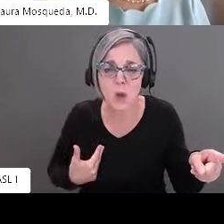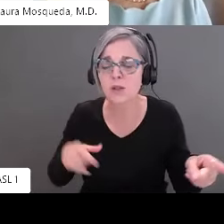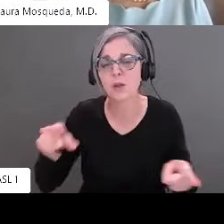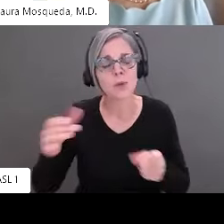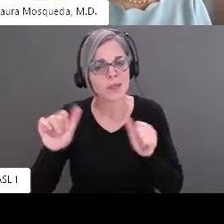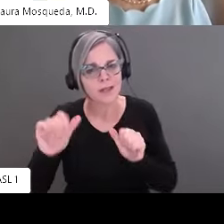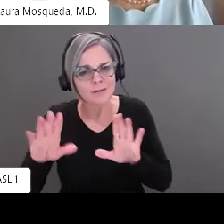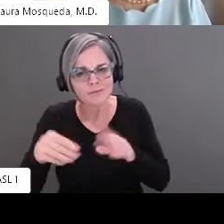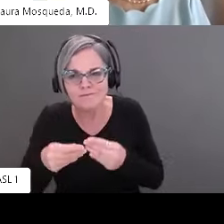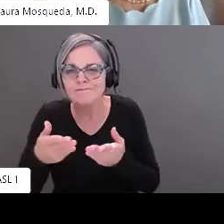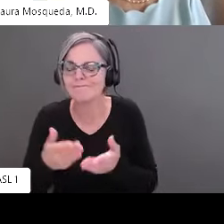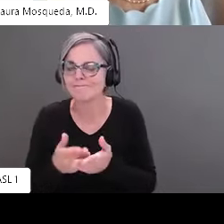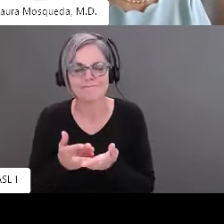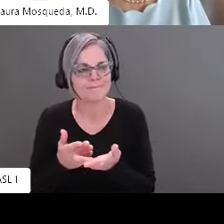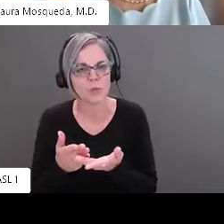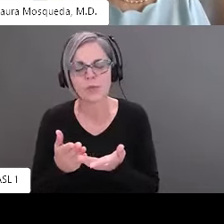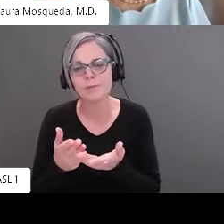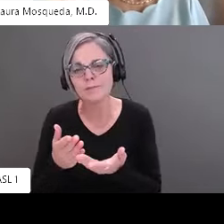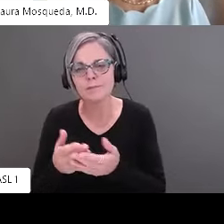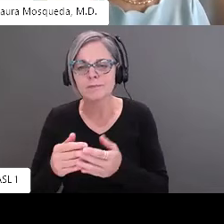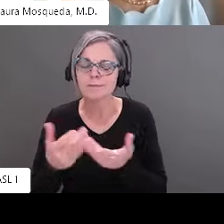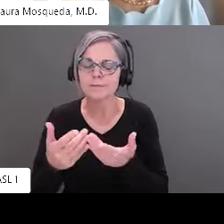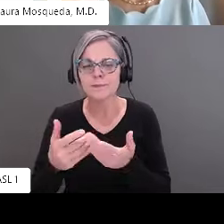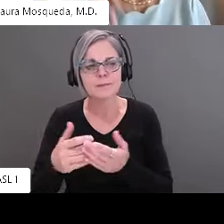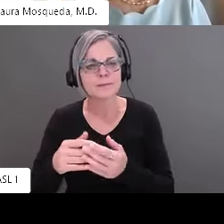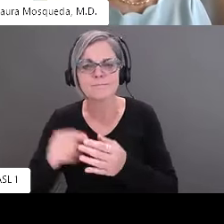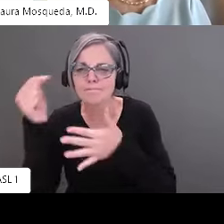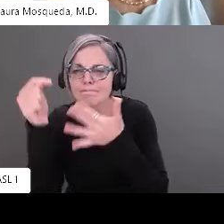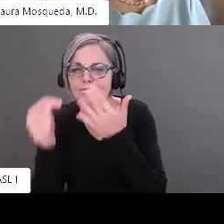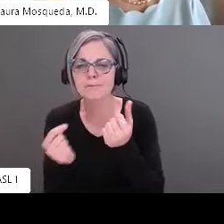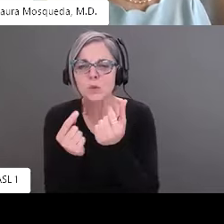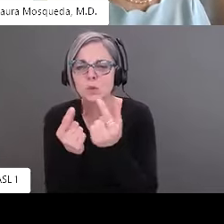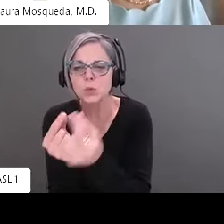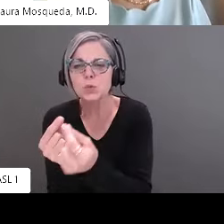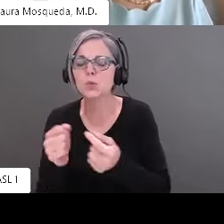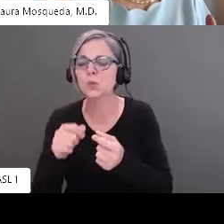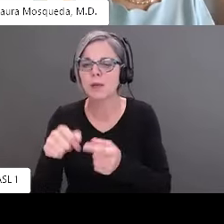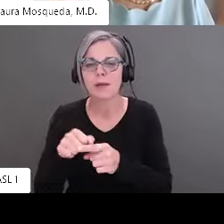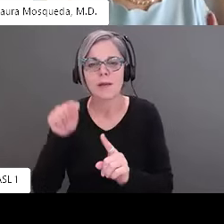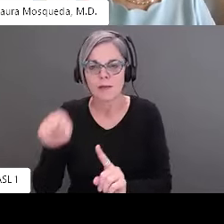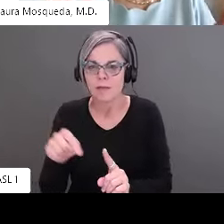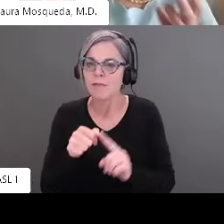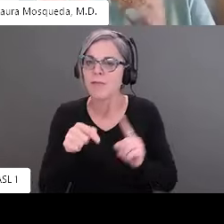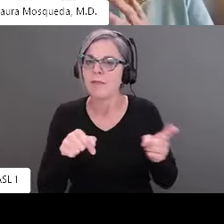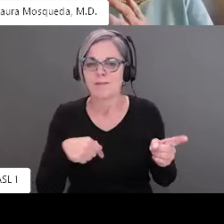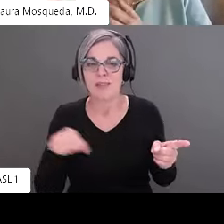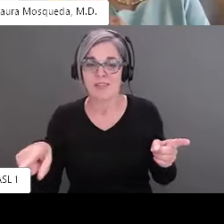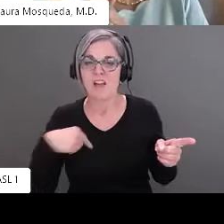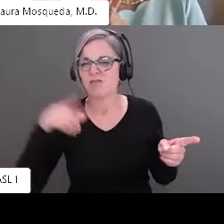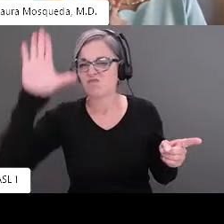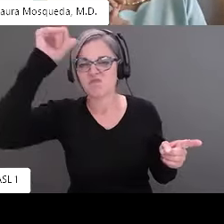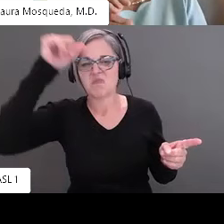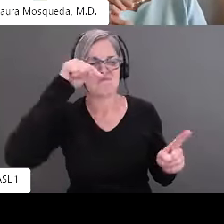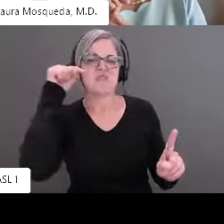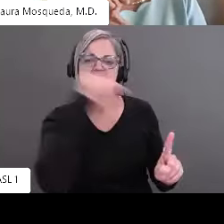just aren't able to see it that way. They still think it's willful on his part. Then maybe we really want to look for a daycare